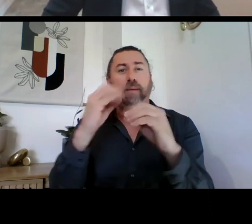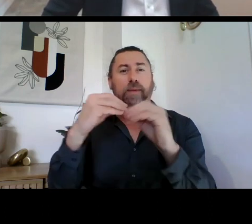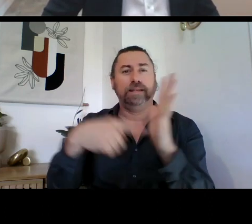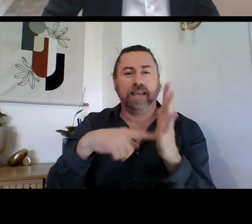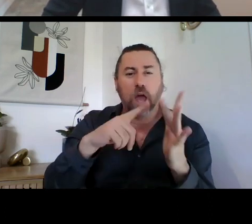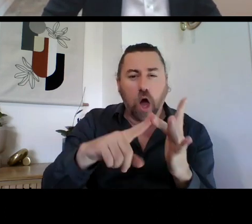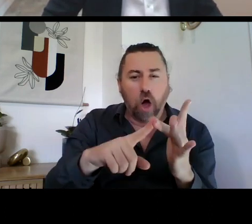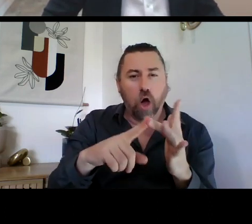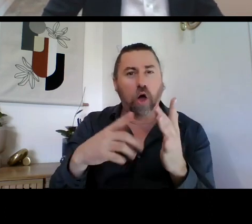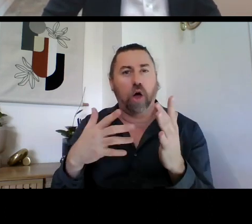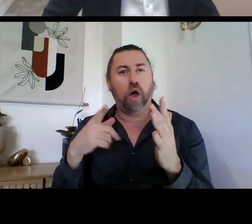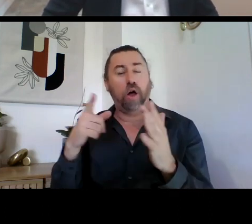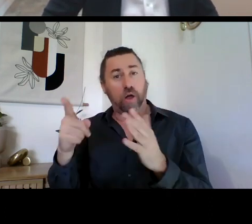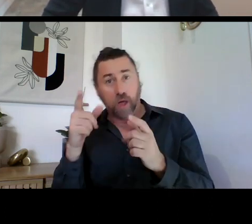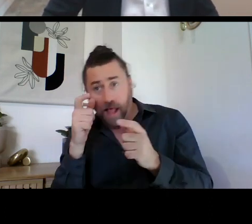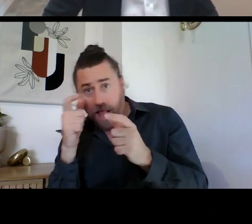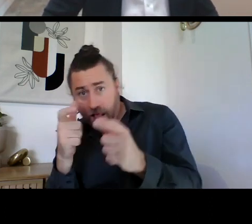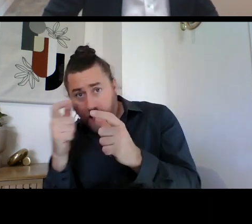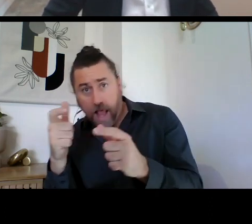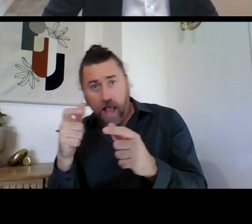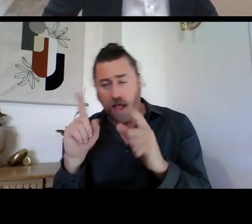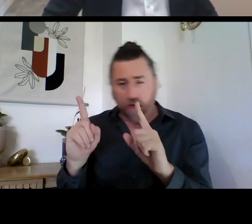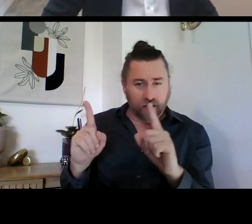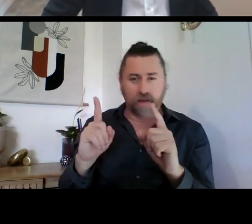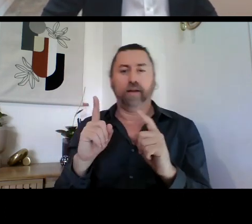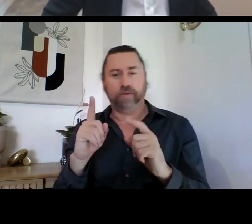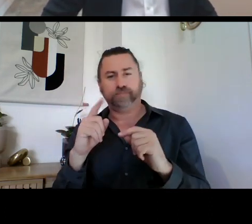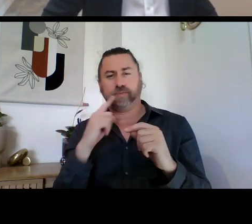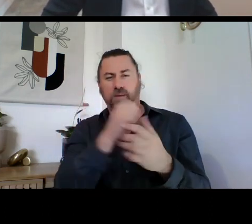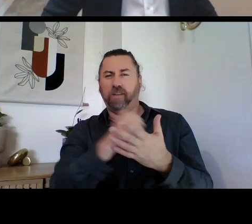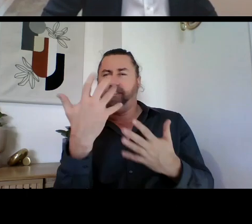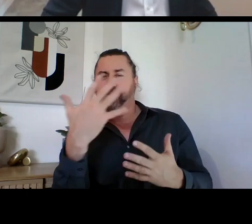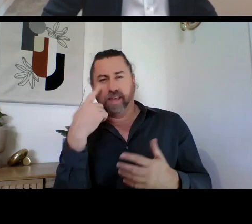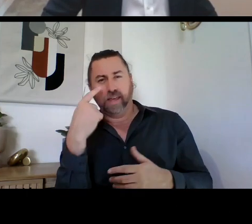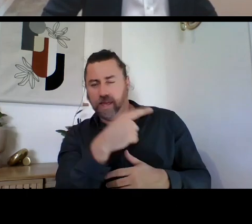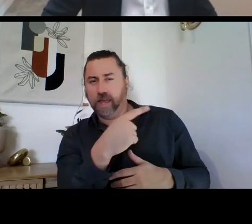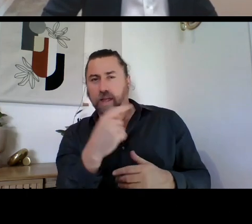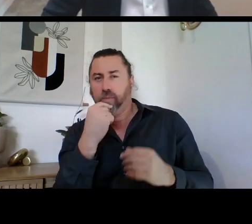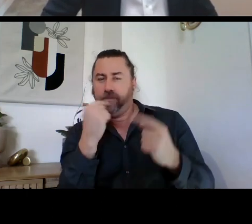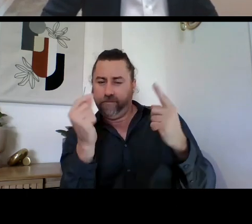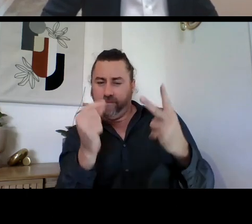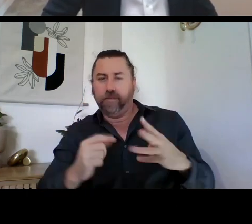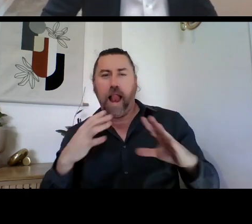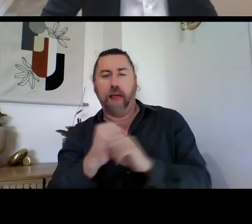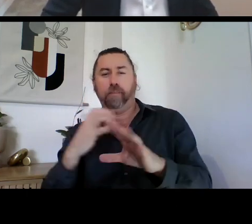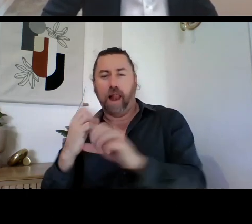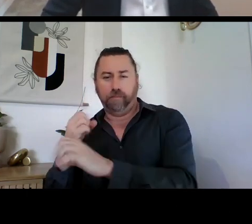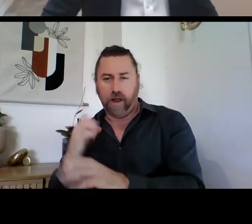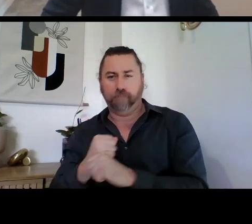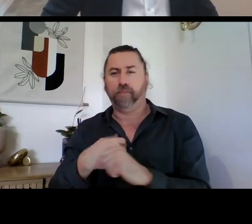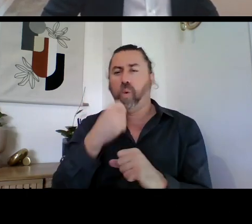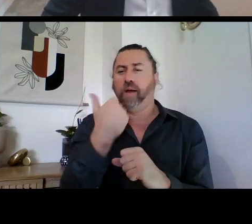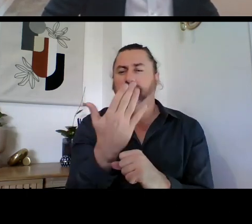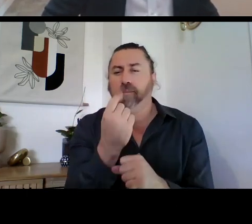LGBTI status, and whether they are a care leaver. I'm going to just run quickly through some of the questions to give you a flavour of the sort of